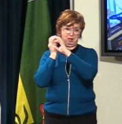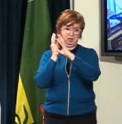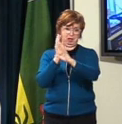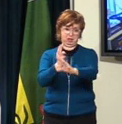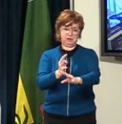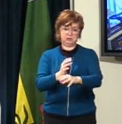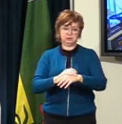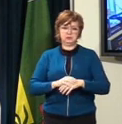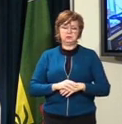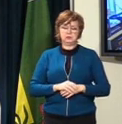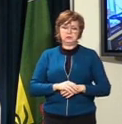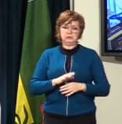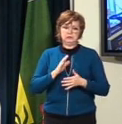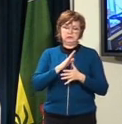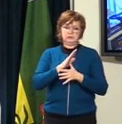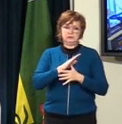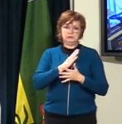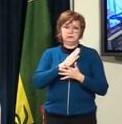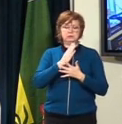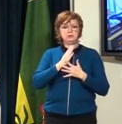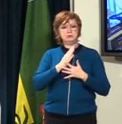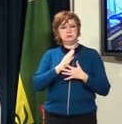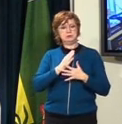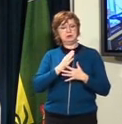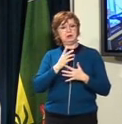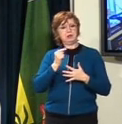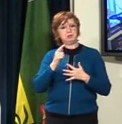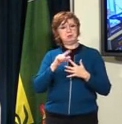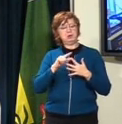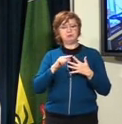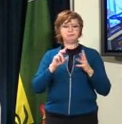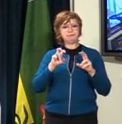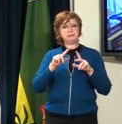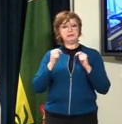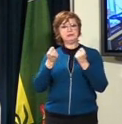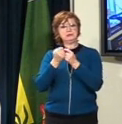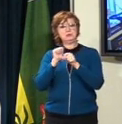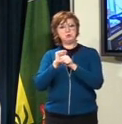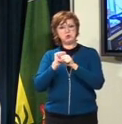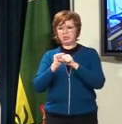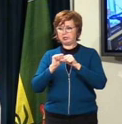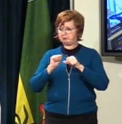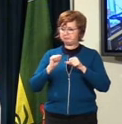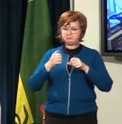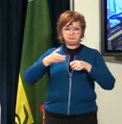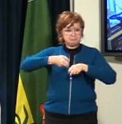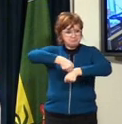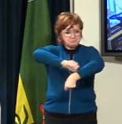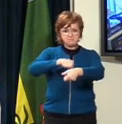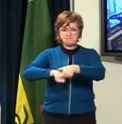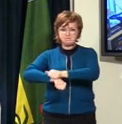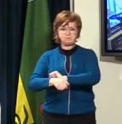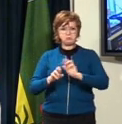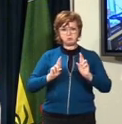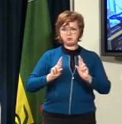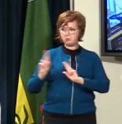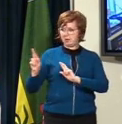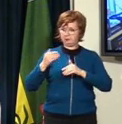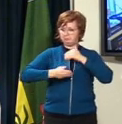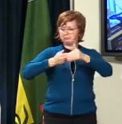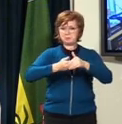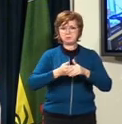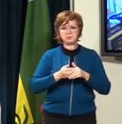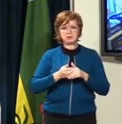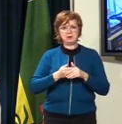in this together. We work as a team. We have experience working under unusual